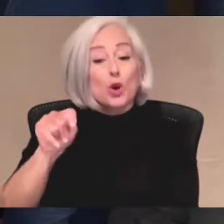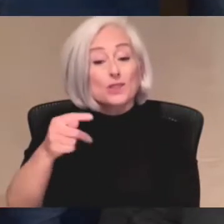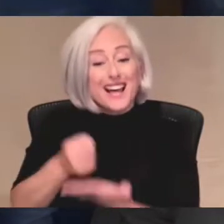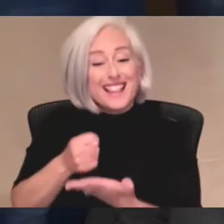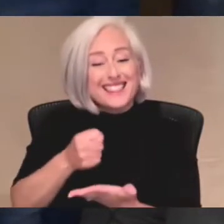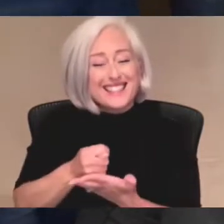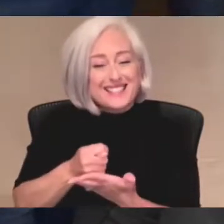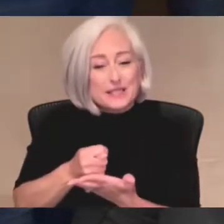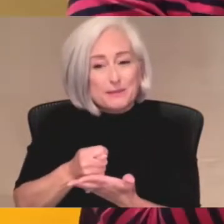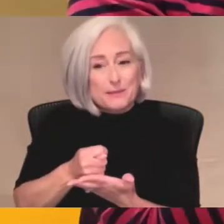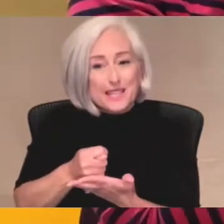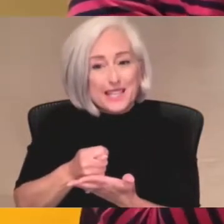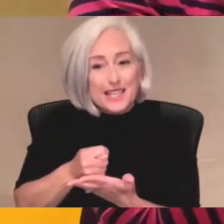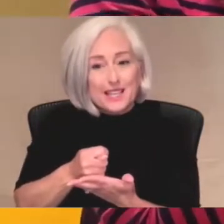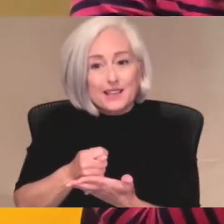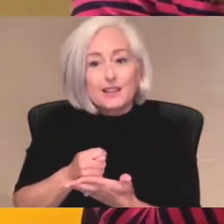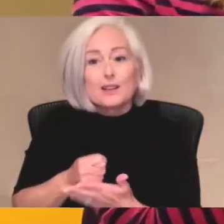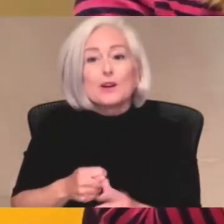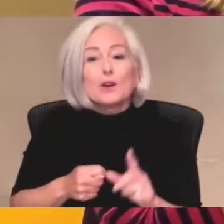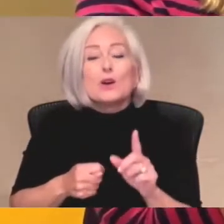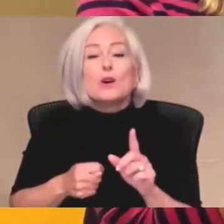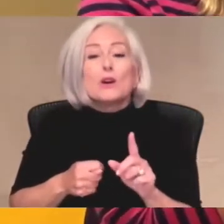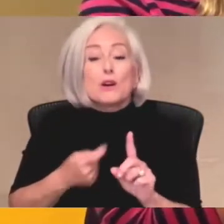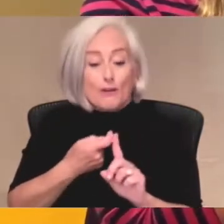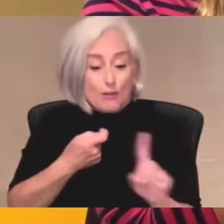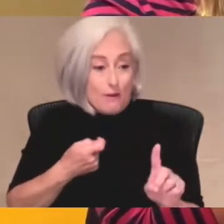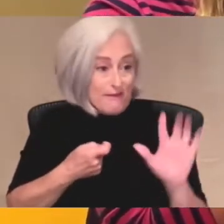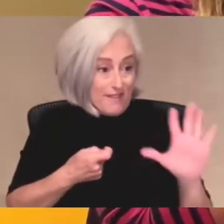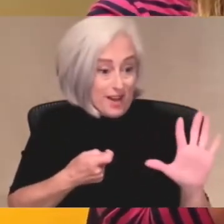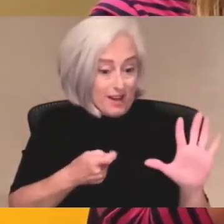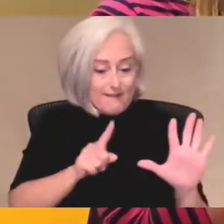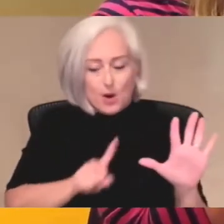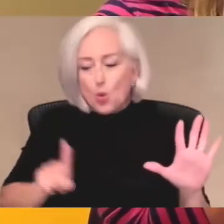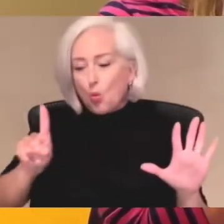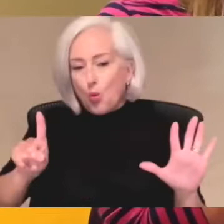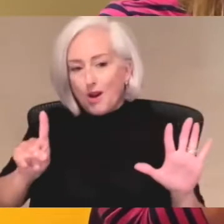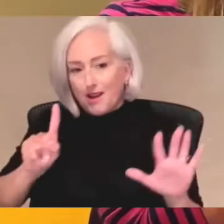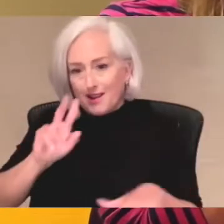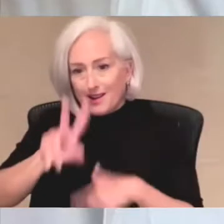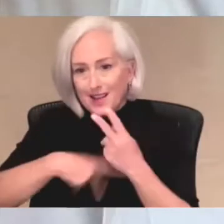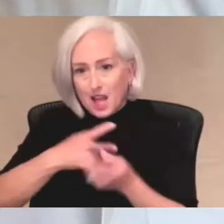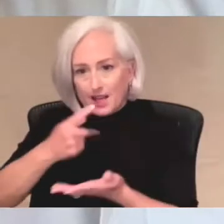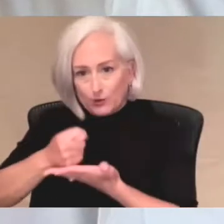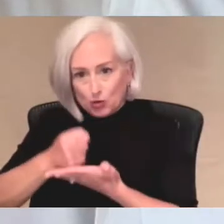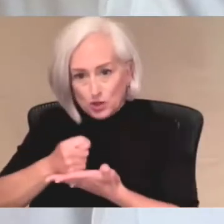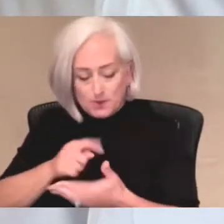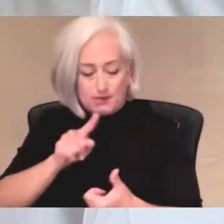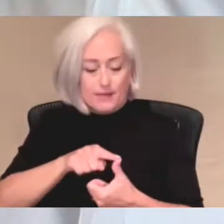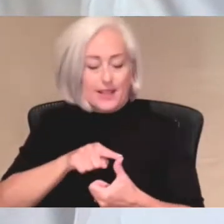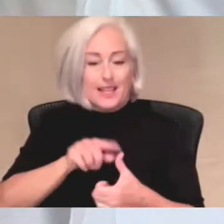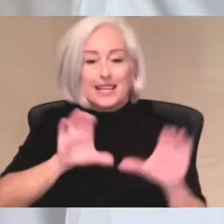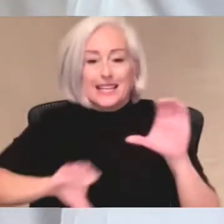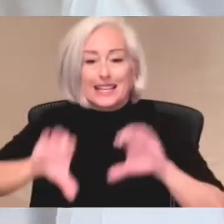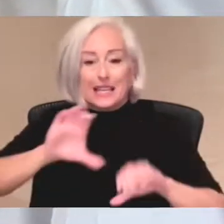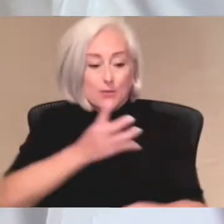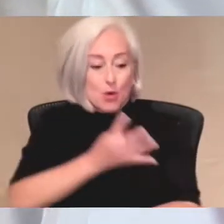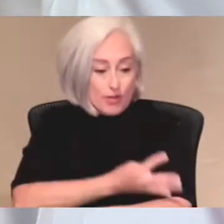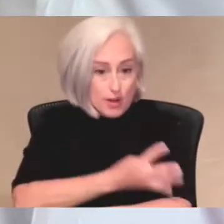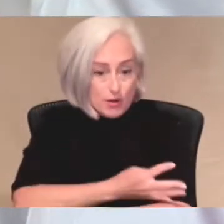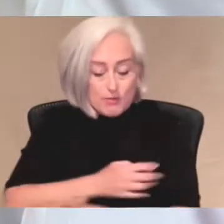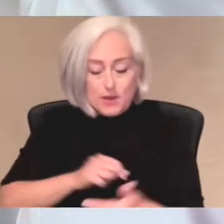just one of 5 modalities that Roma went through. We started with chemotherapy, then he had an